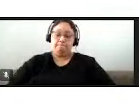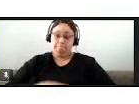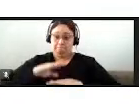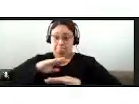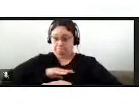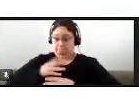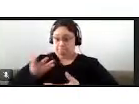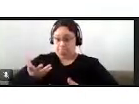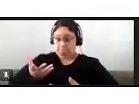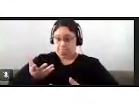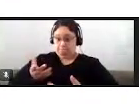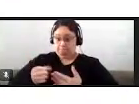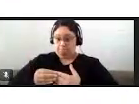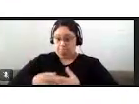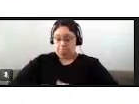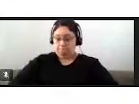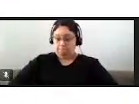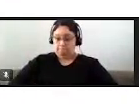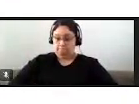Satisfied, ma'am?